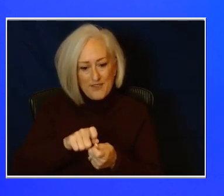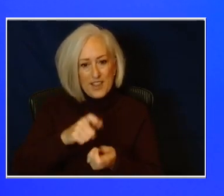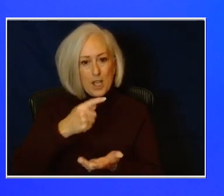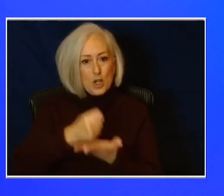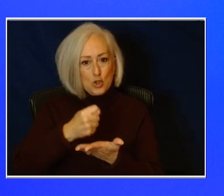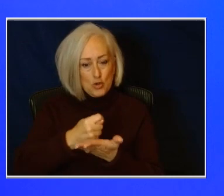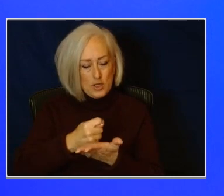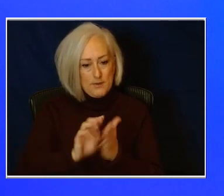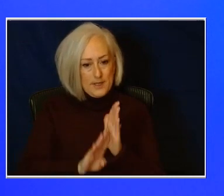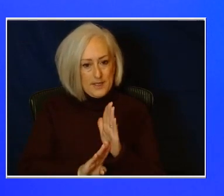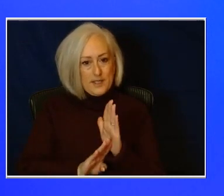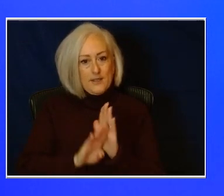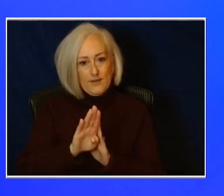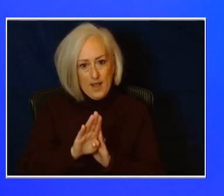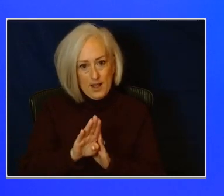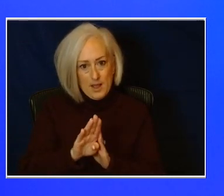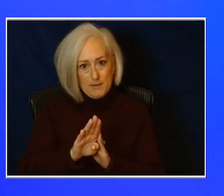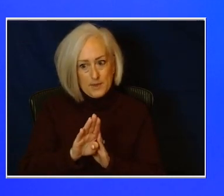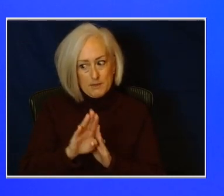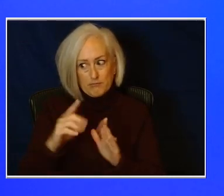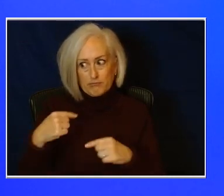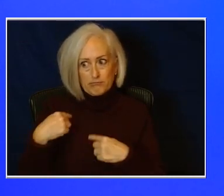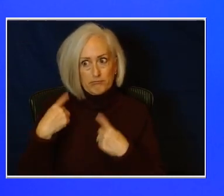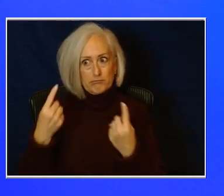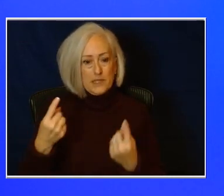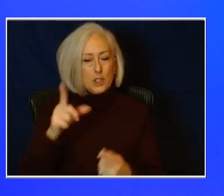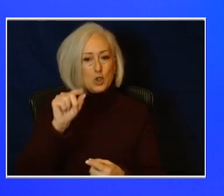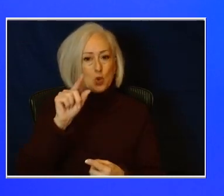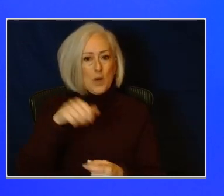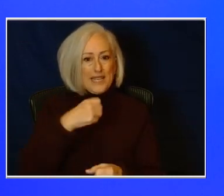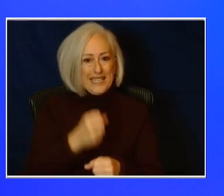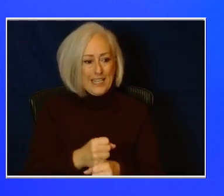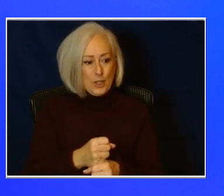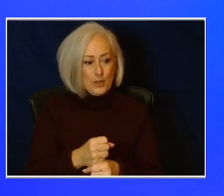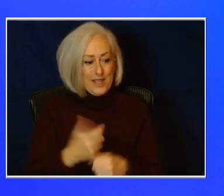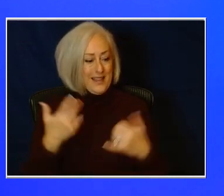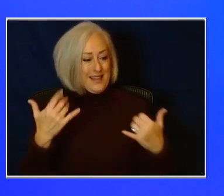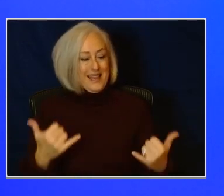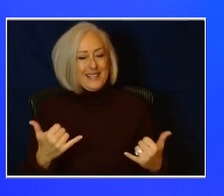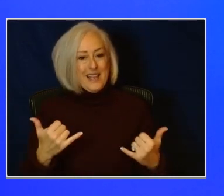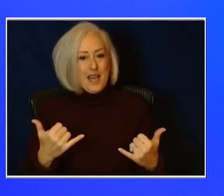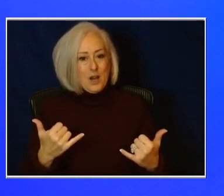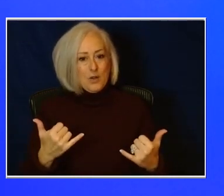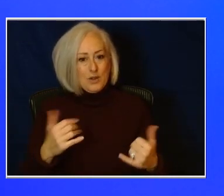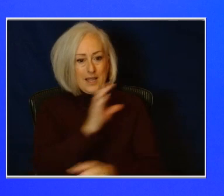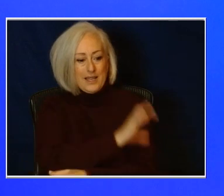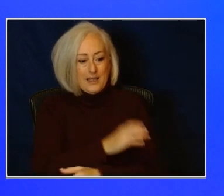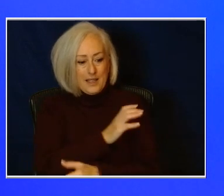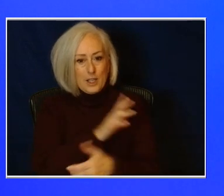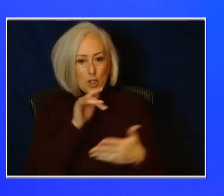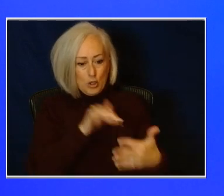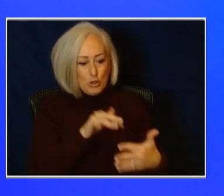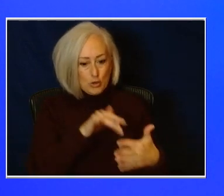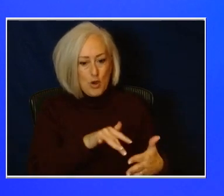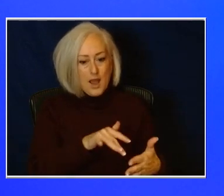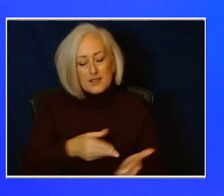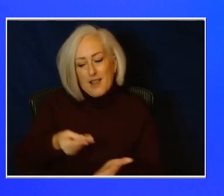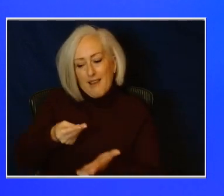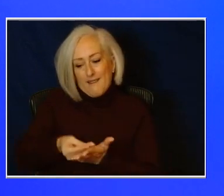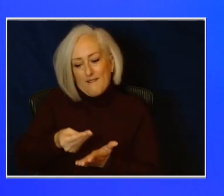developed in well over 20 years, and that is now in clinical trials. It's being funded by an